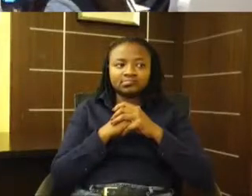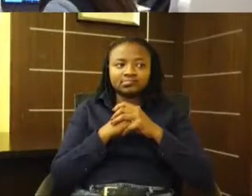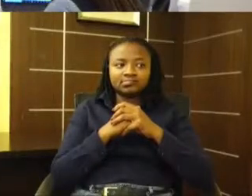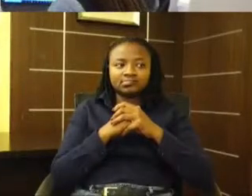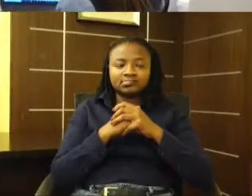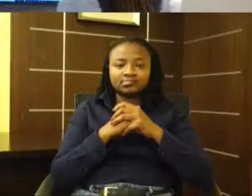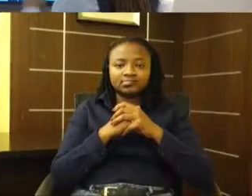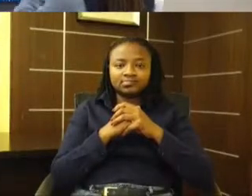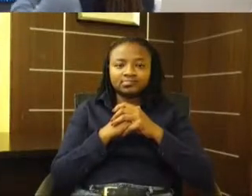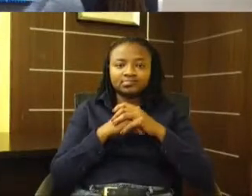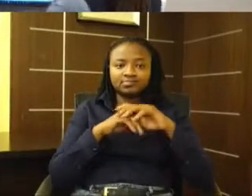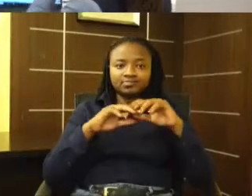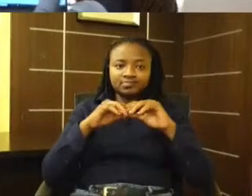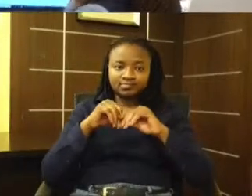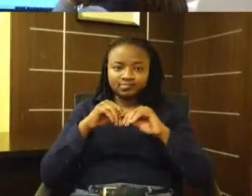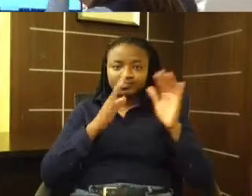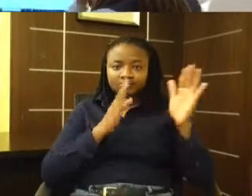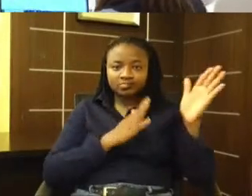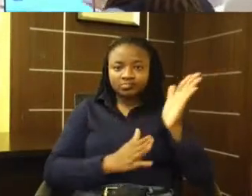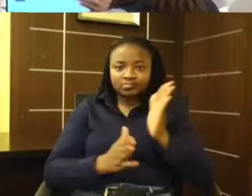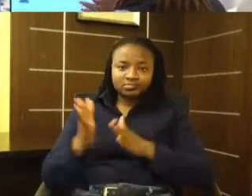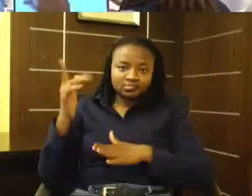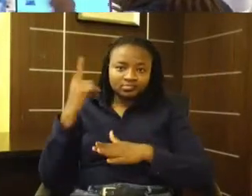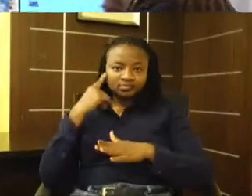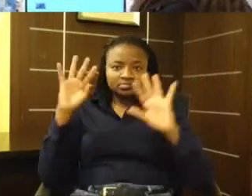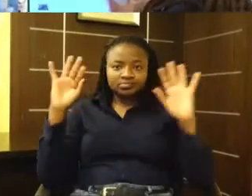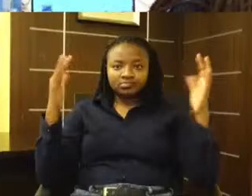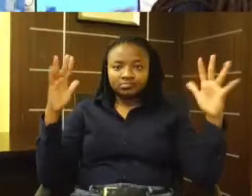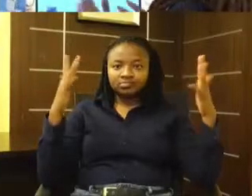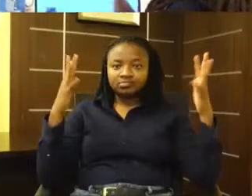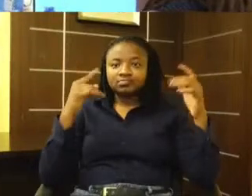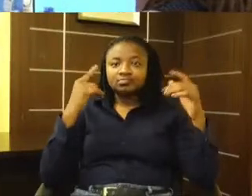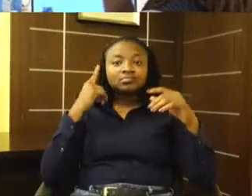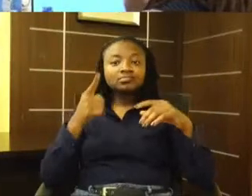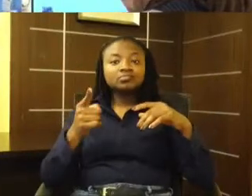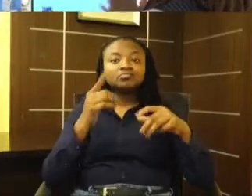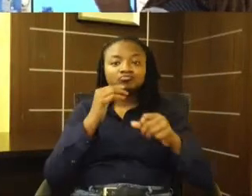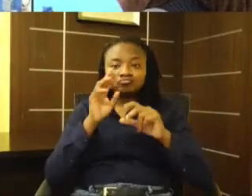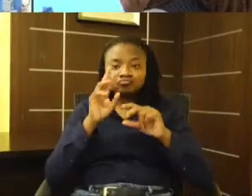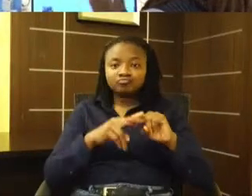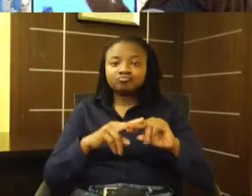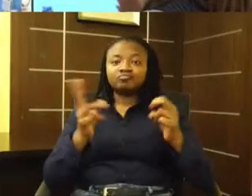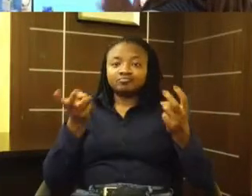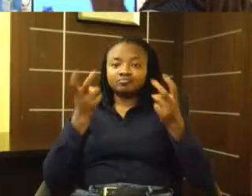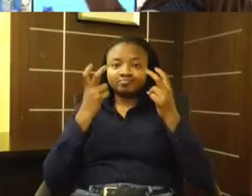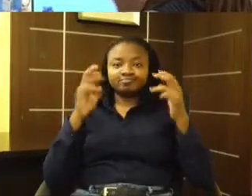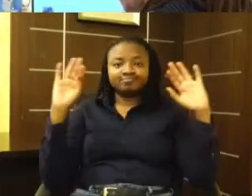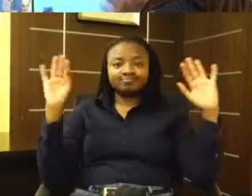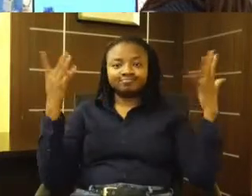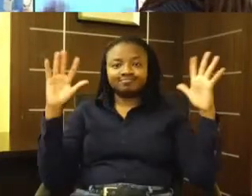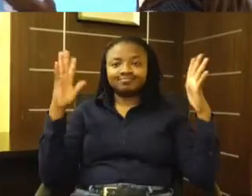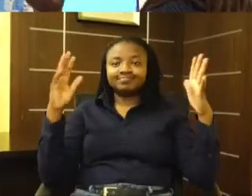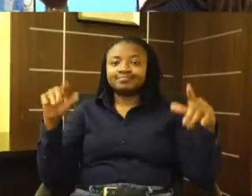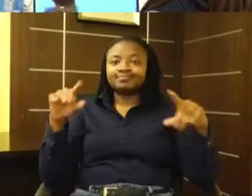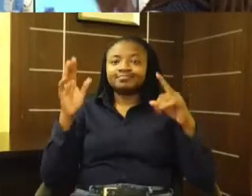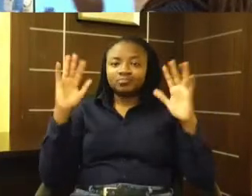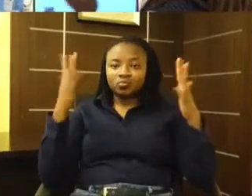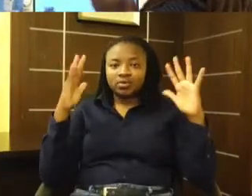Warm up for that job well done today. Warm up. 1, 2, go.